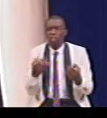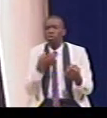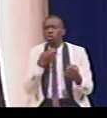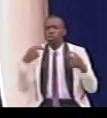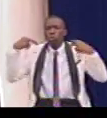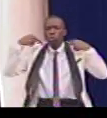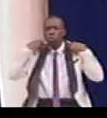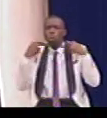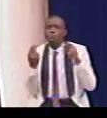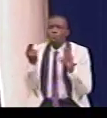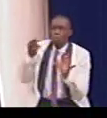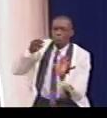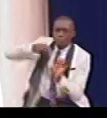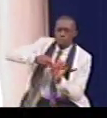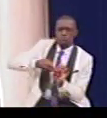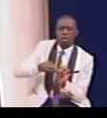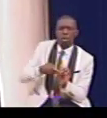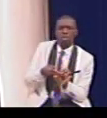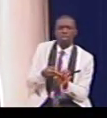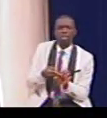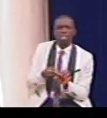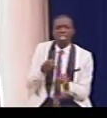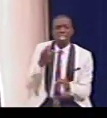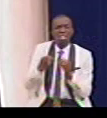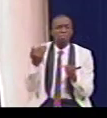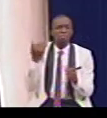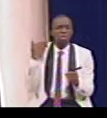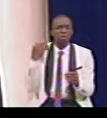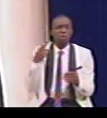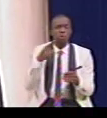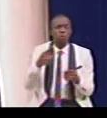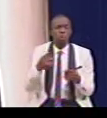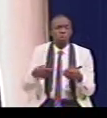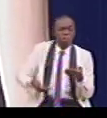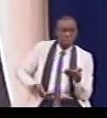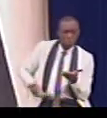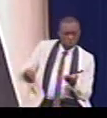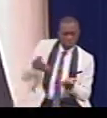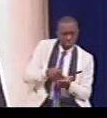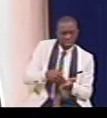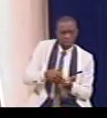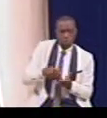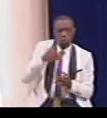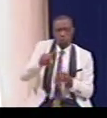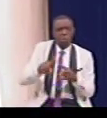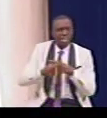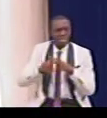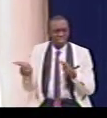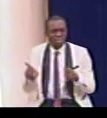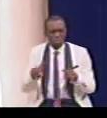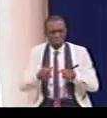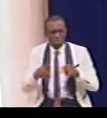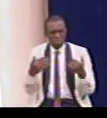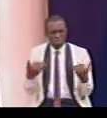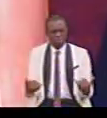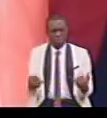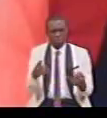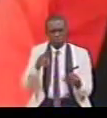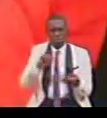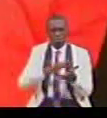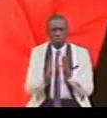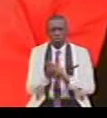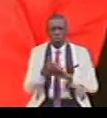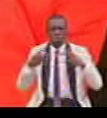for that if somebody became Born Again escaped and respond again and now he's back again and thank God what's the word for